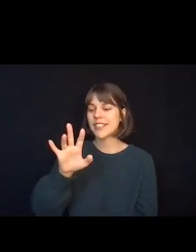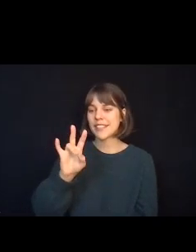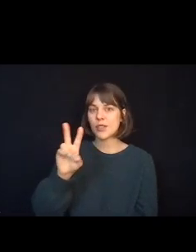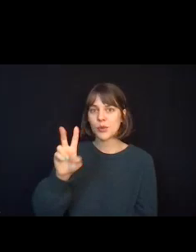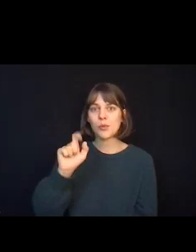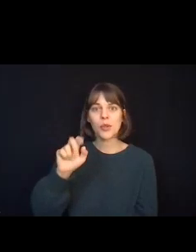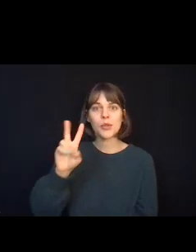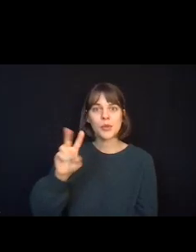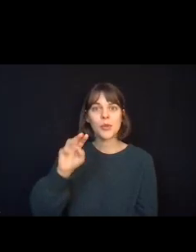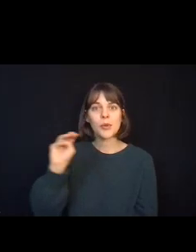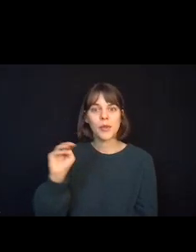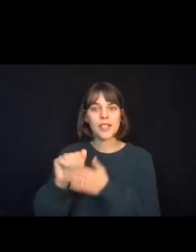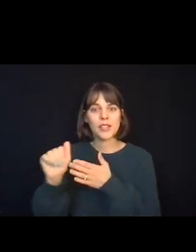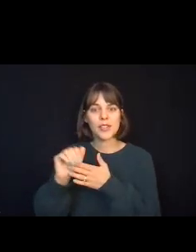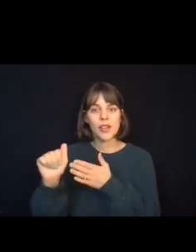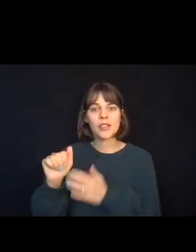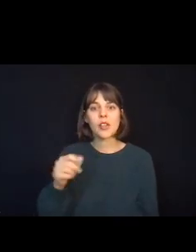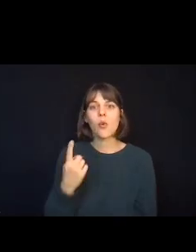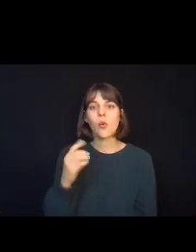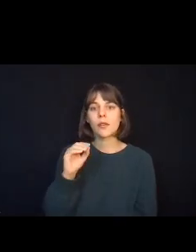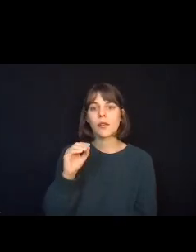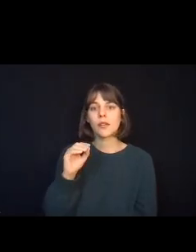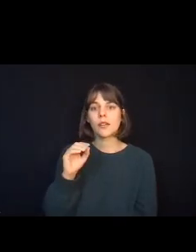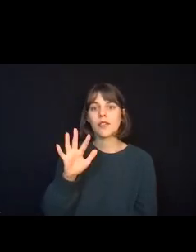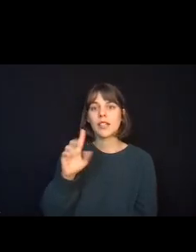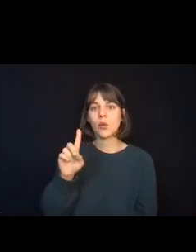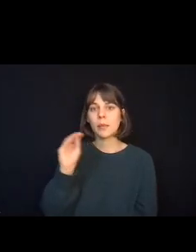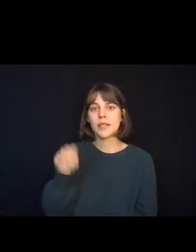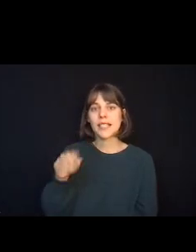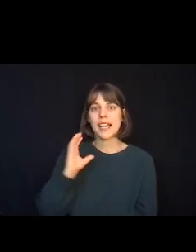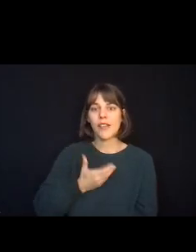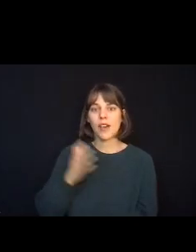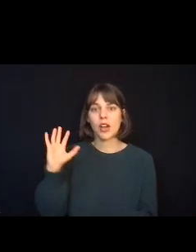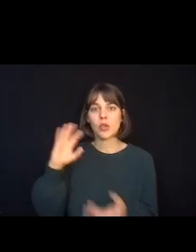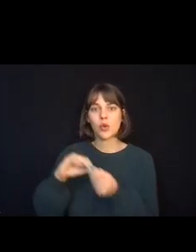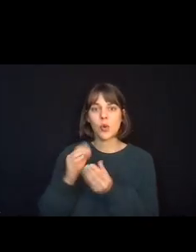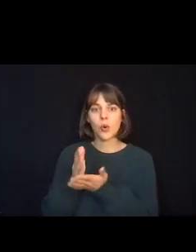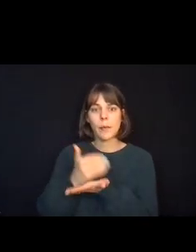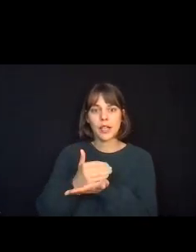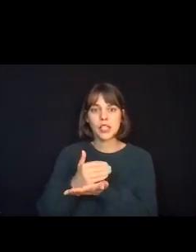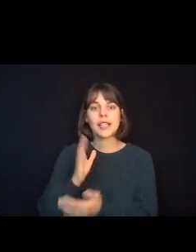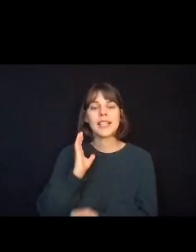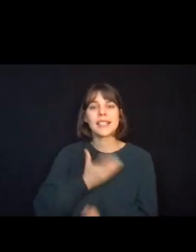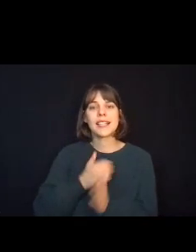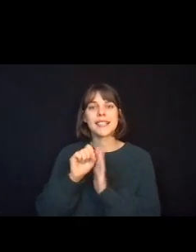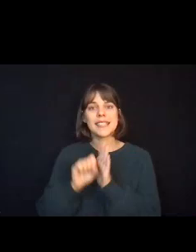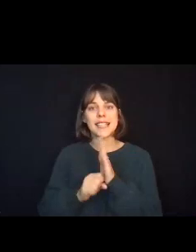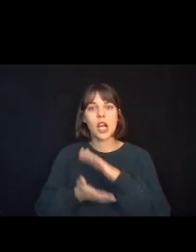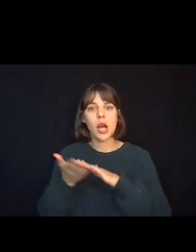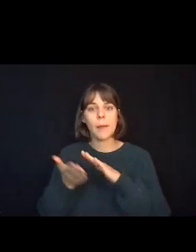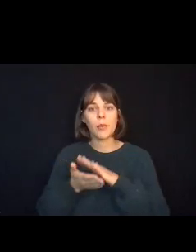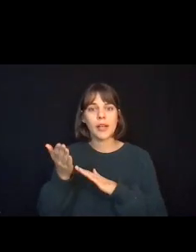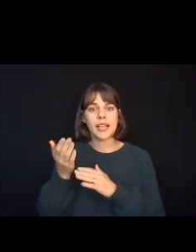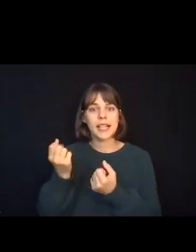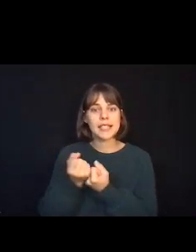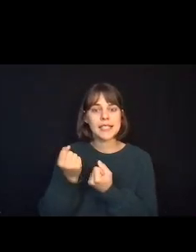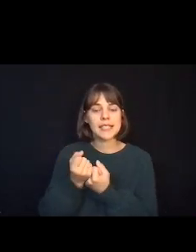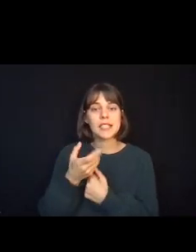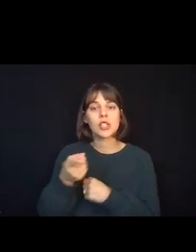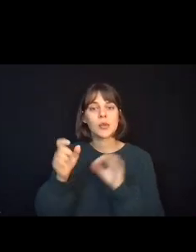51% of our total budget would be state operating assistance. And you can see that we have about 13% in